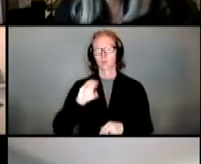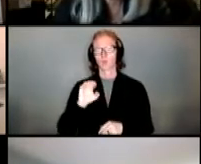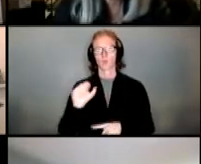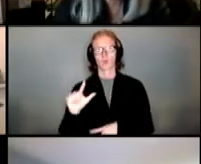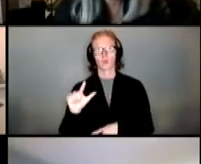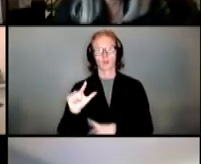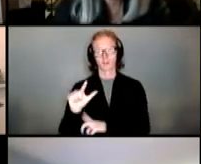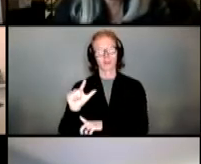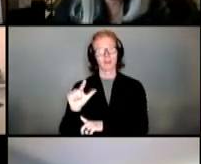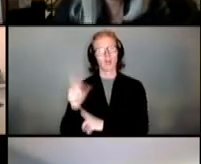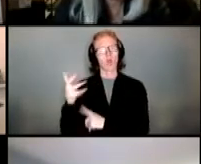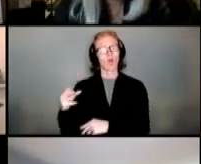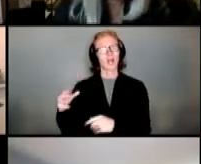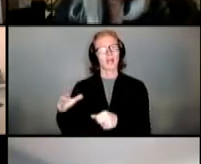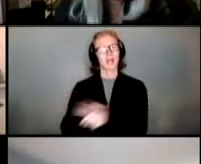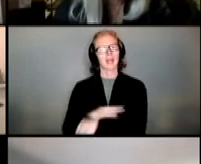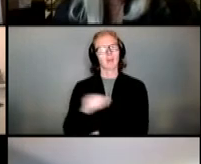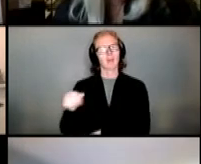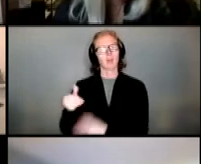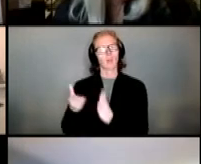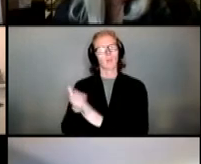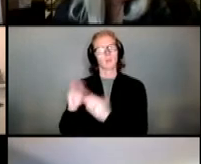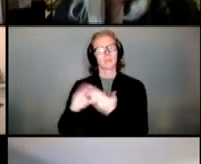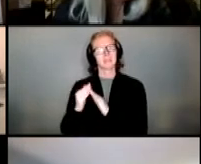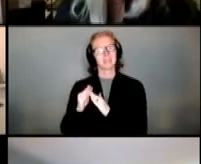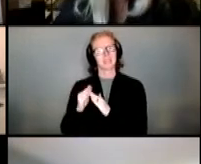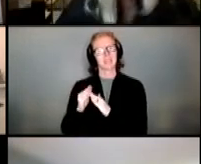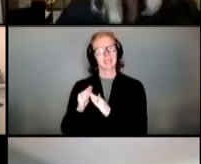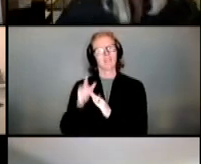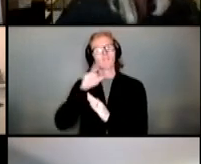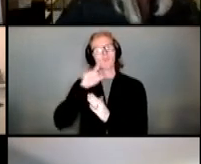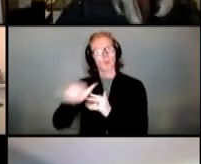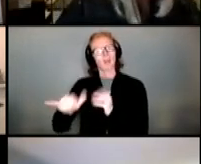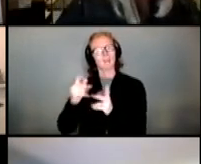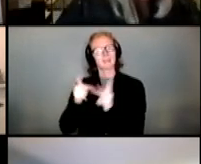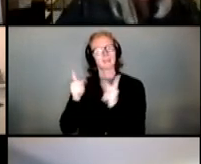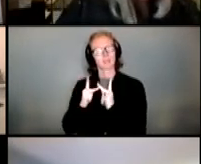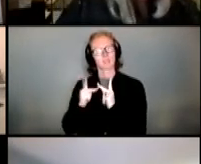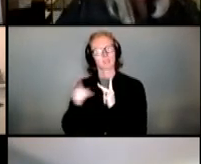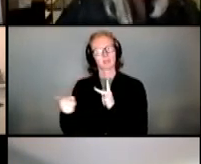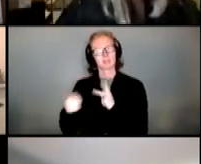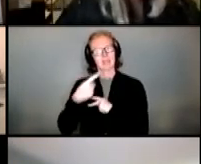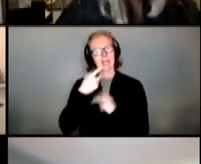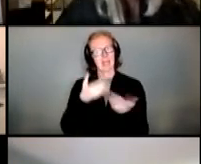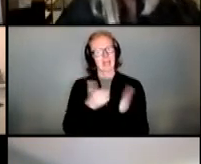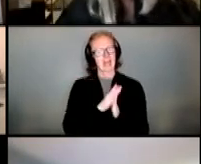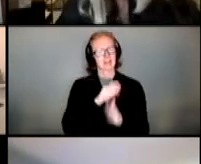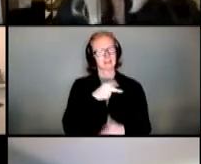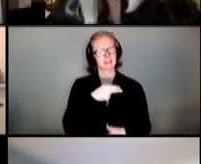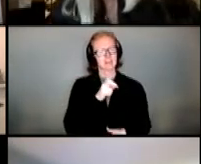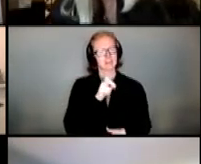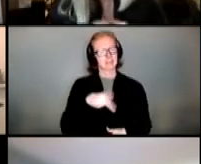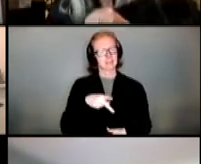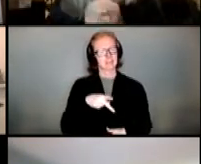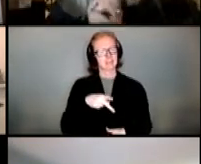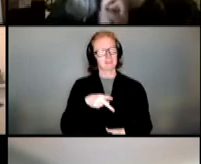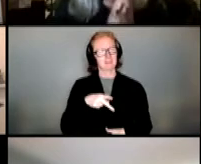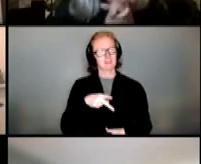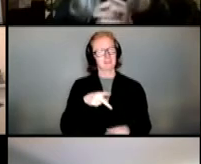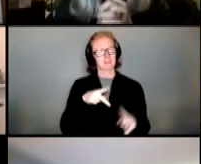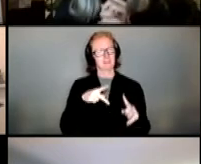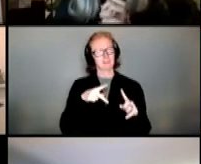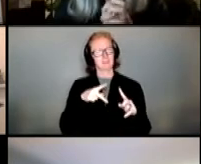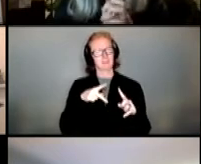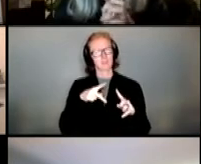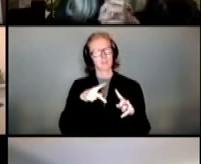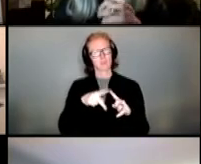already getting paid by the city to be the COCAL, asks the PCCEP to do